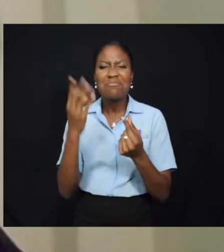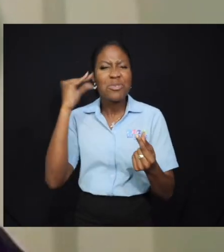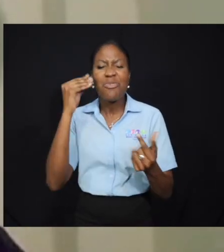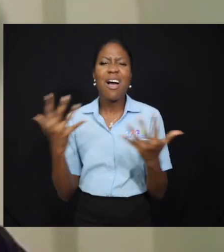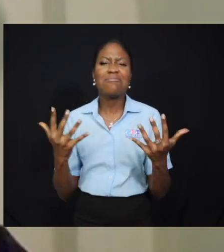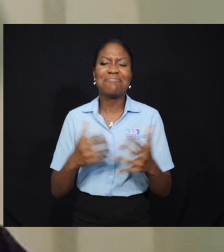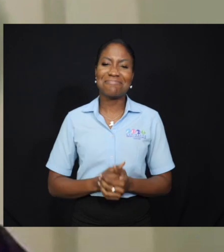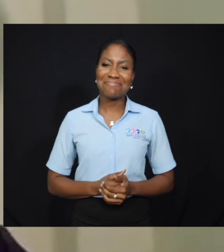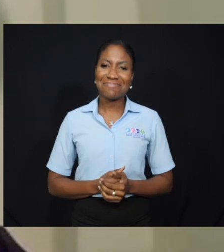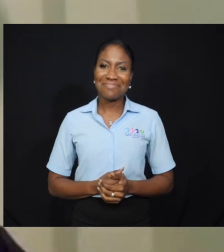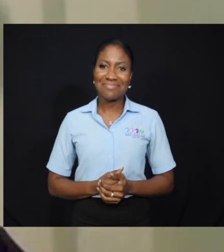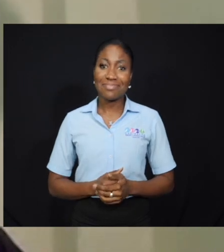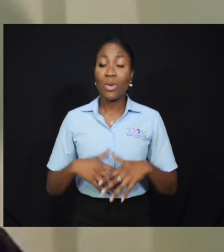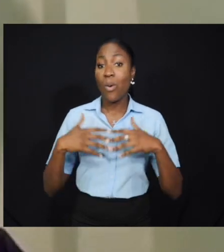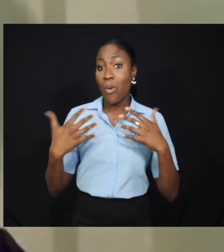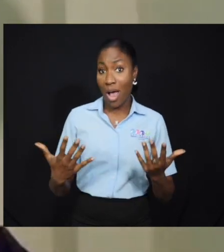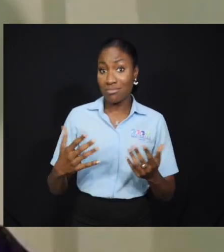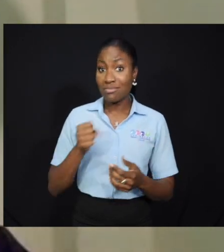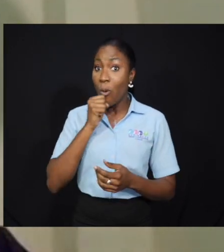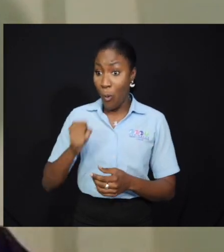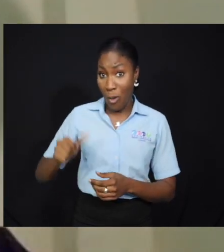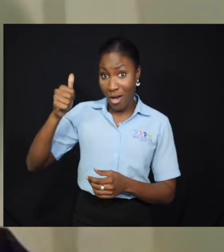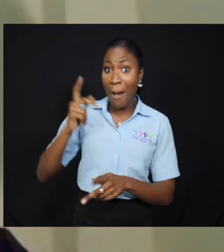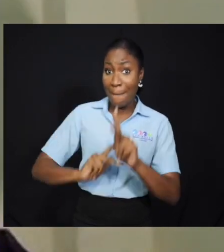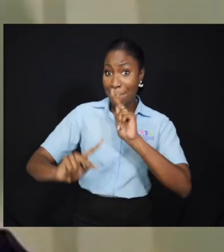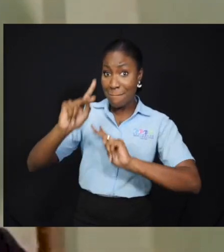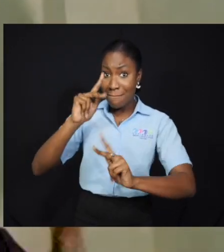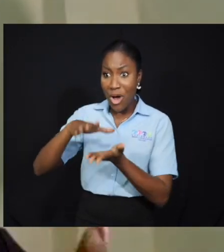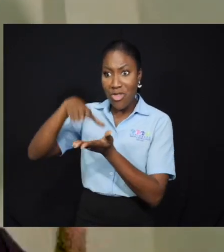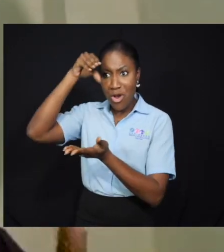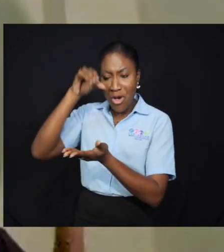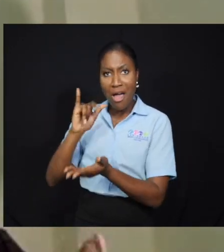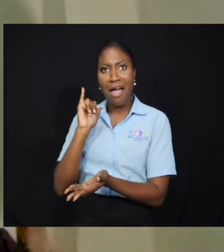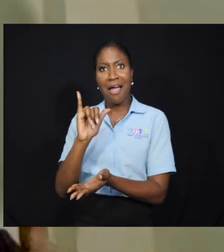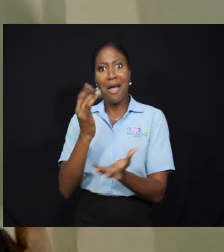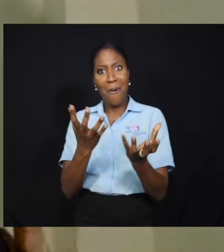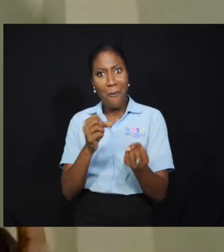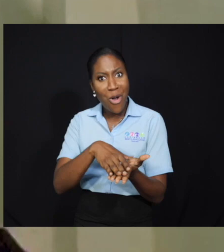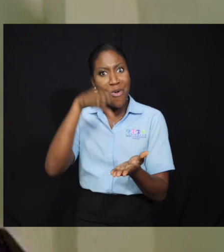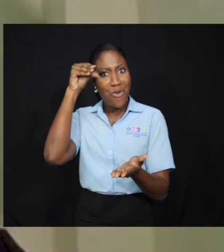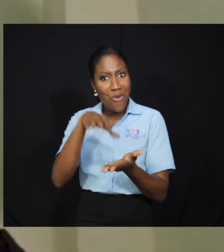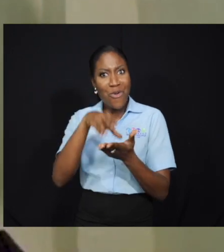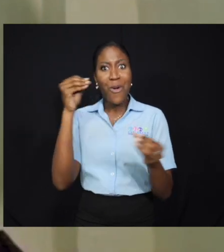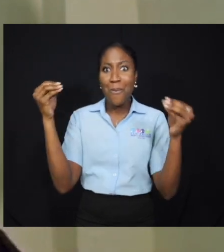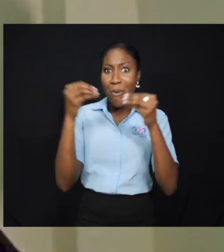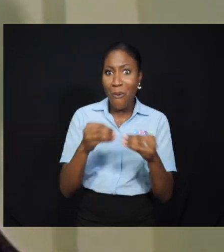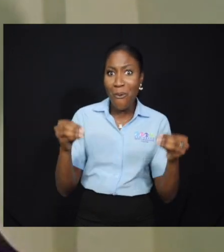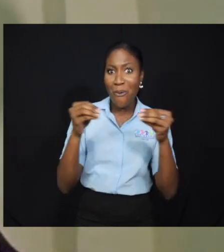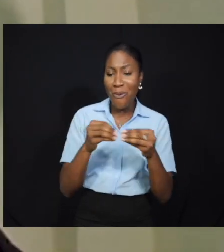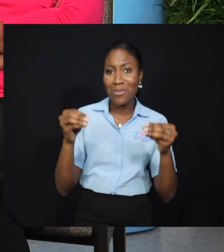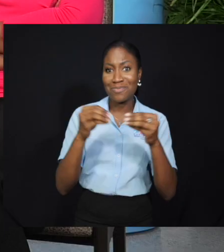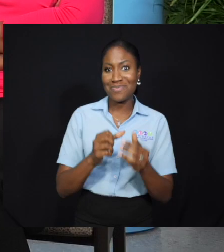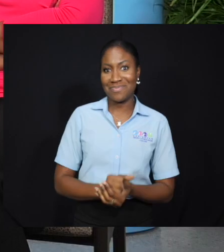more. And our teams, especially Miss Dr. Ross, talk about the young connecting with the